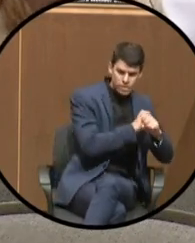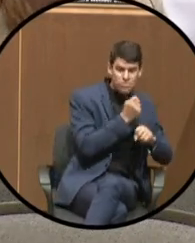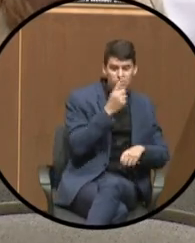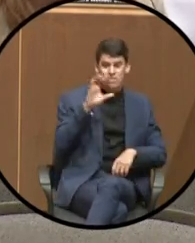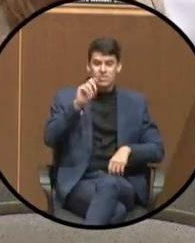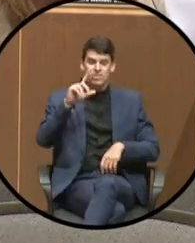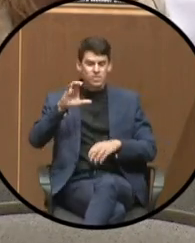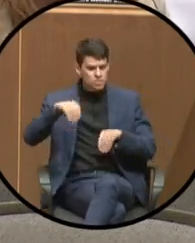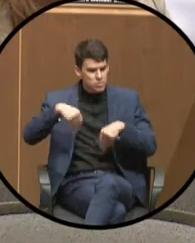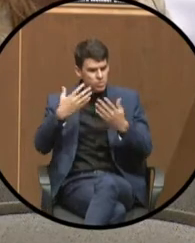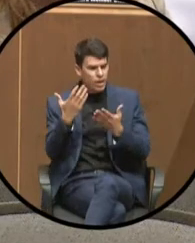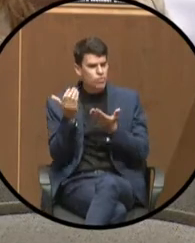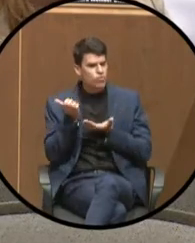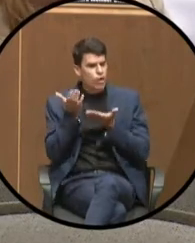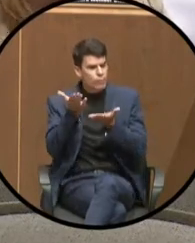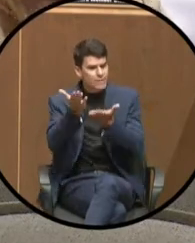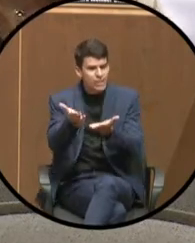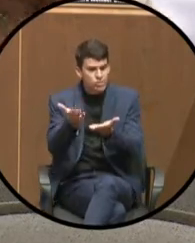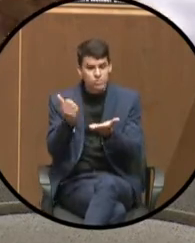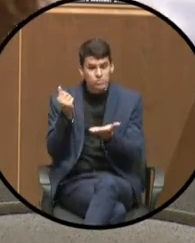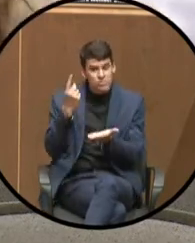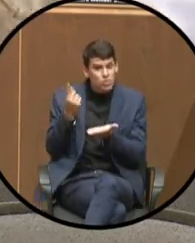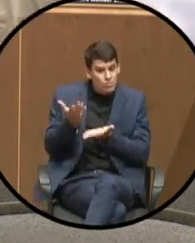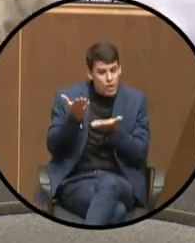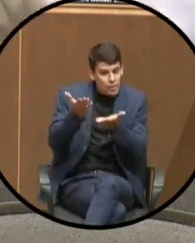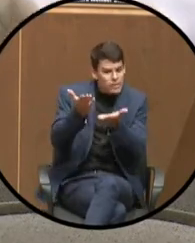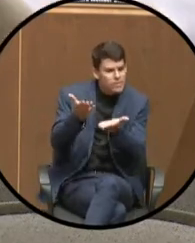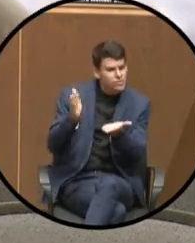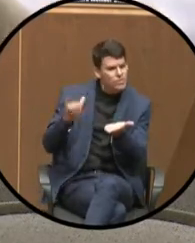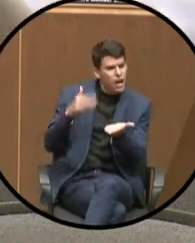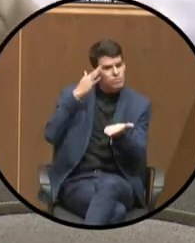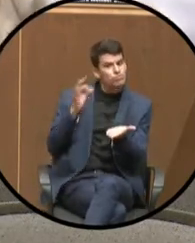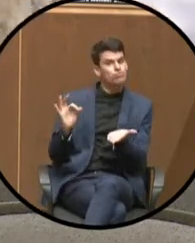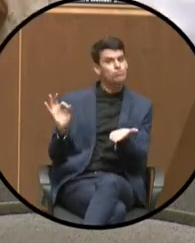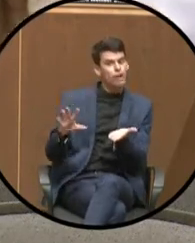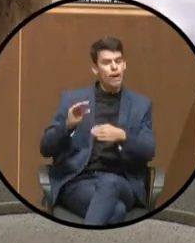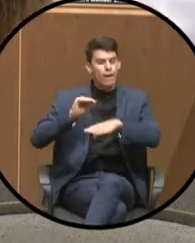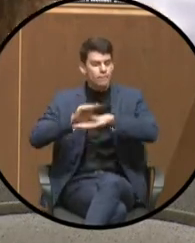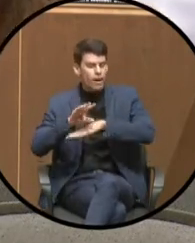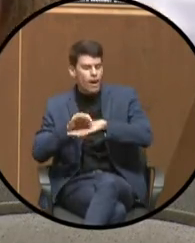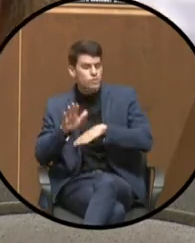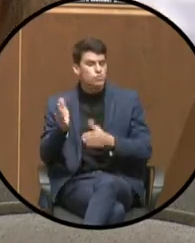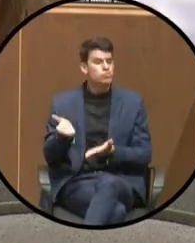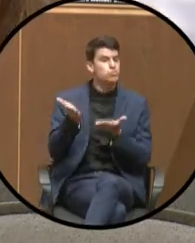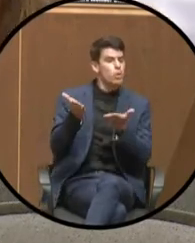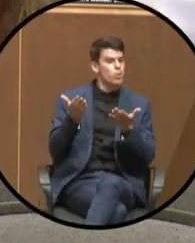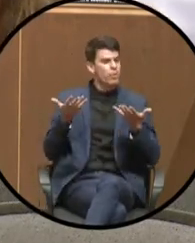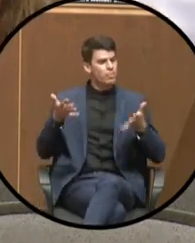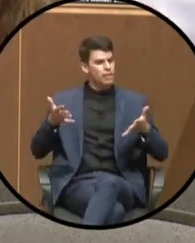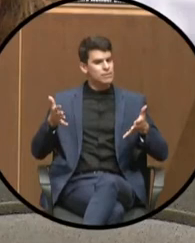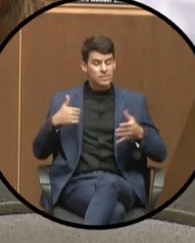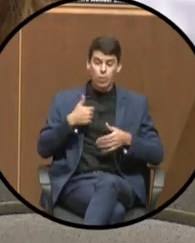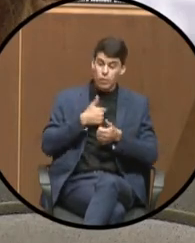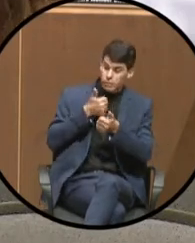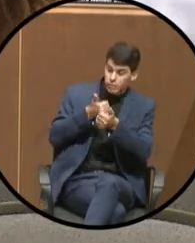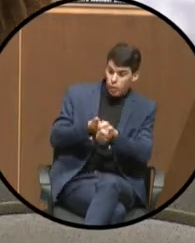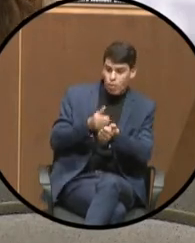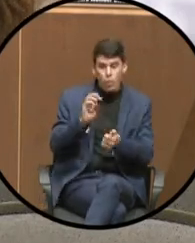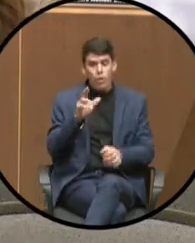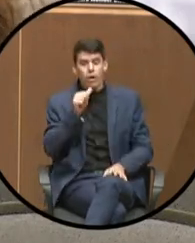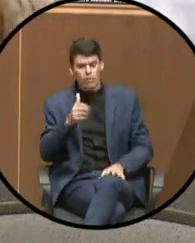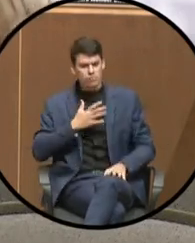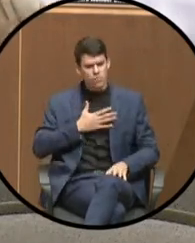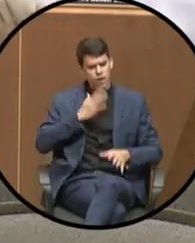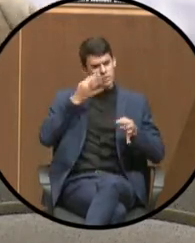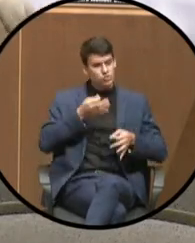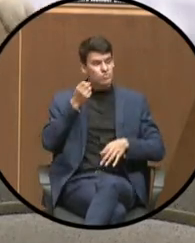provided recommendations which are just that, recommendations, a suggestion, advice, or a proposal that one can choose to follow or not. The